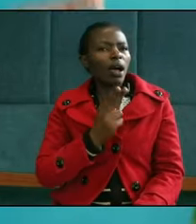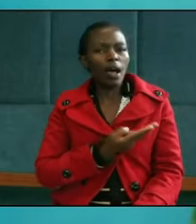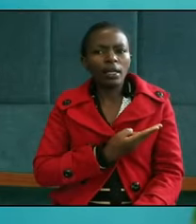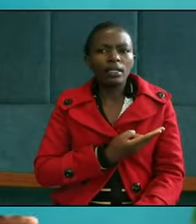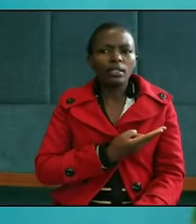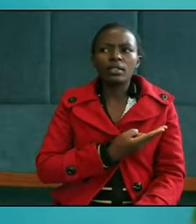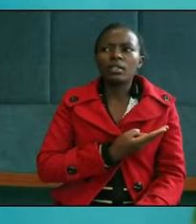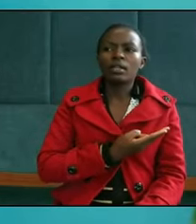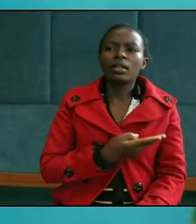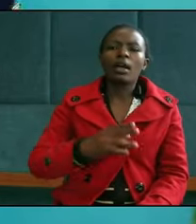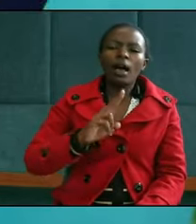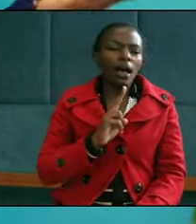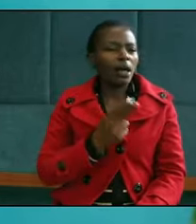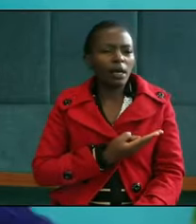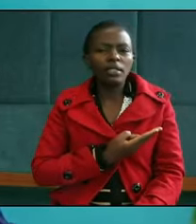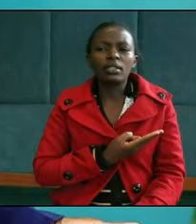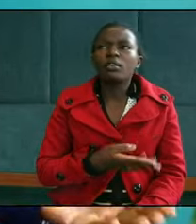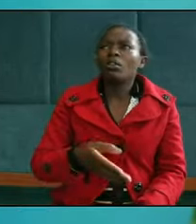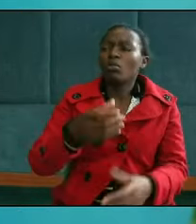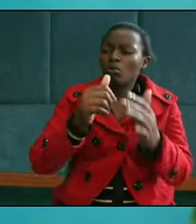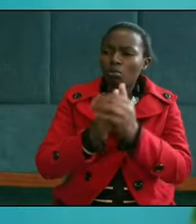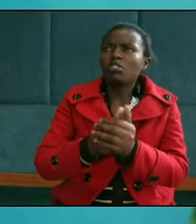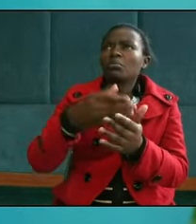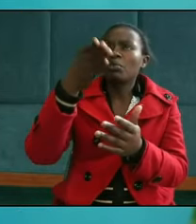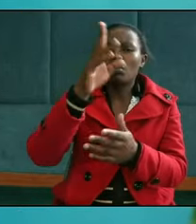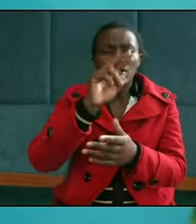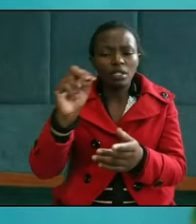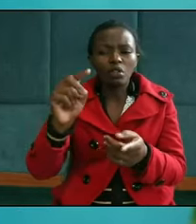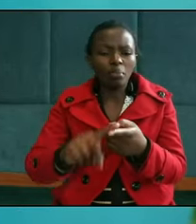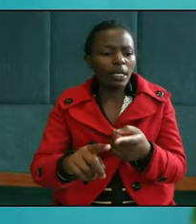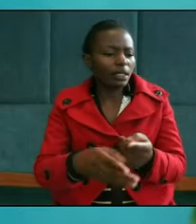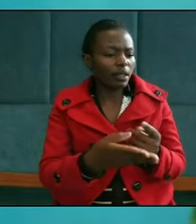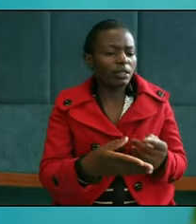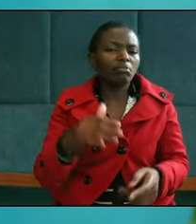the gadgets of God. In that way, dear saints, we go nowhere.